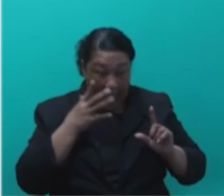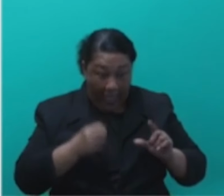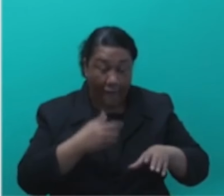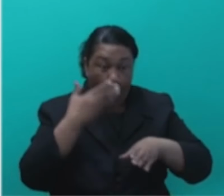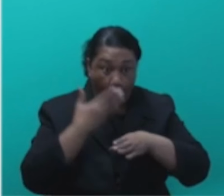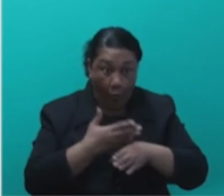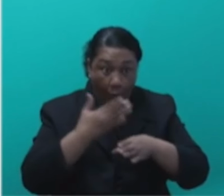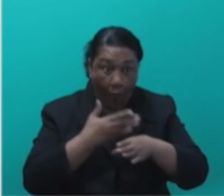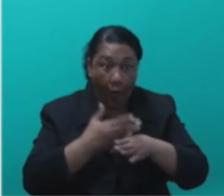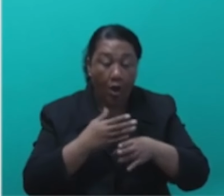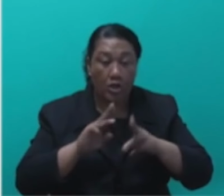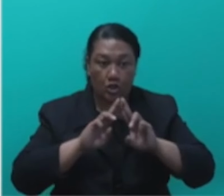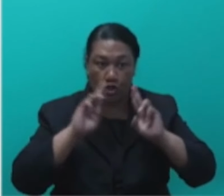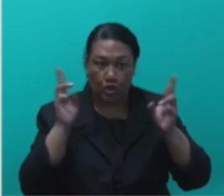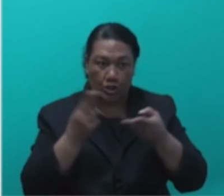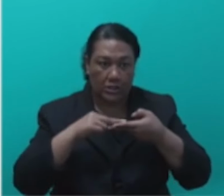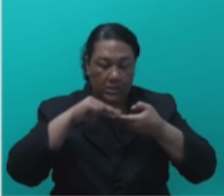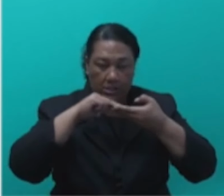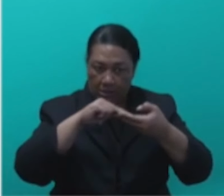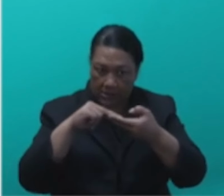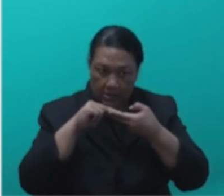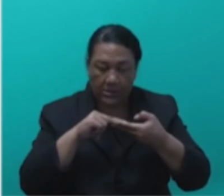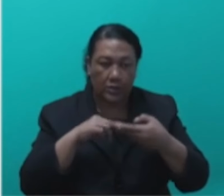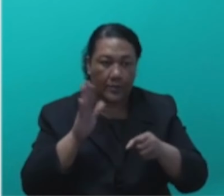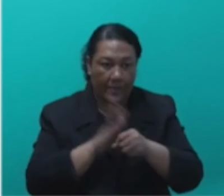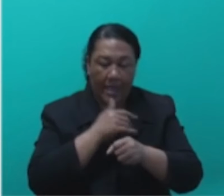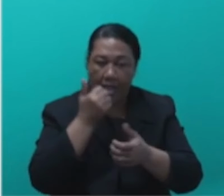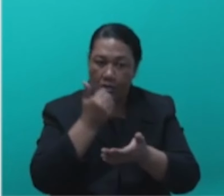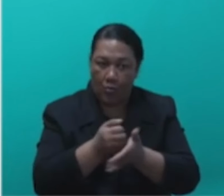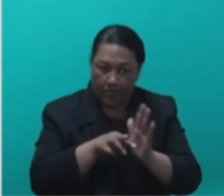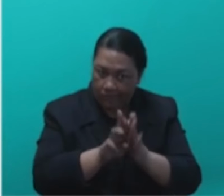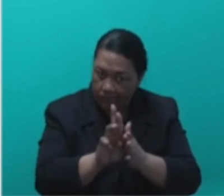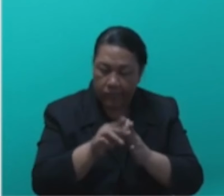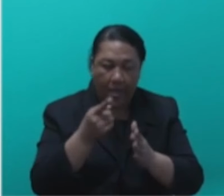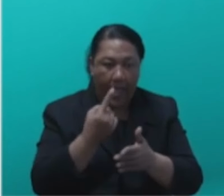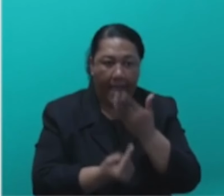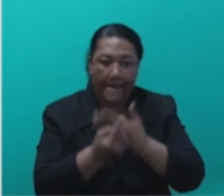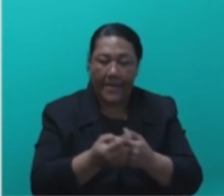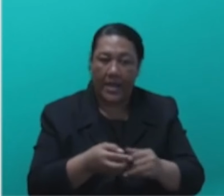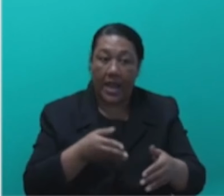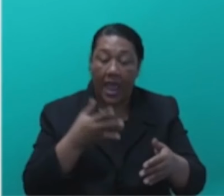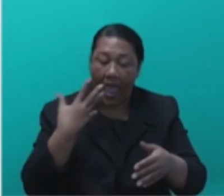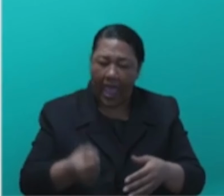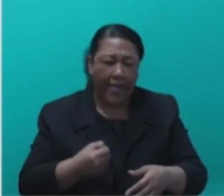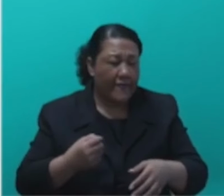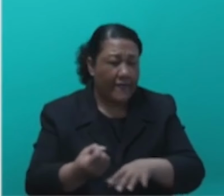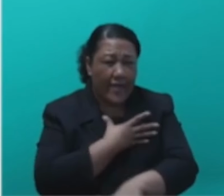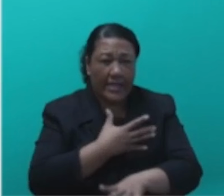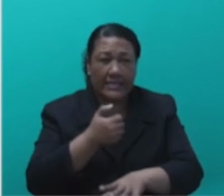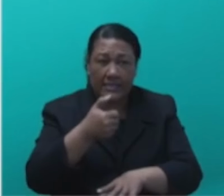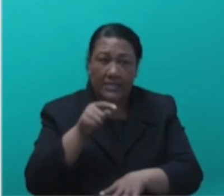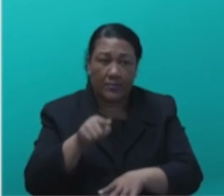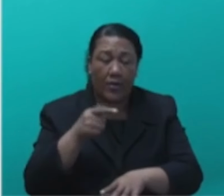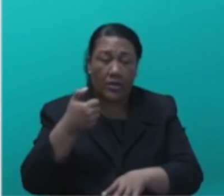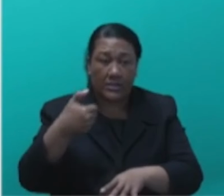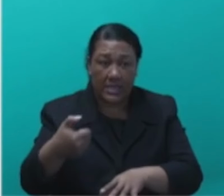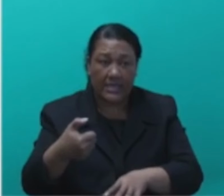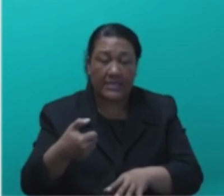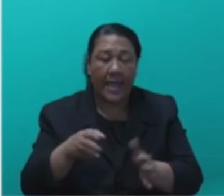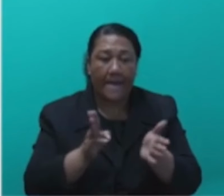unity. This was evident when meeting proceedings were barely affected by a 6.6